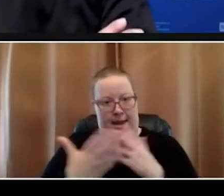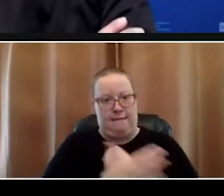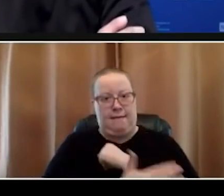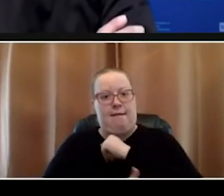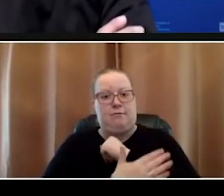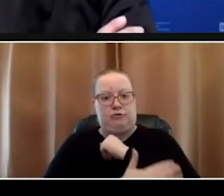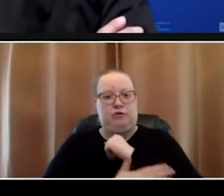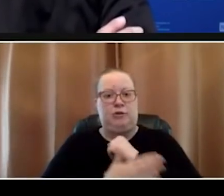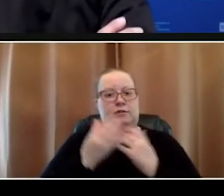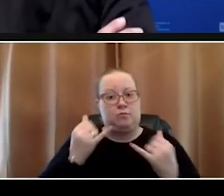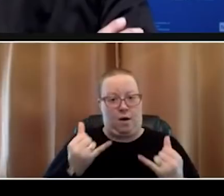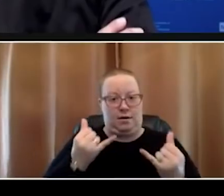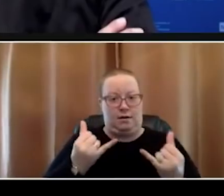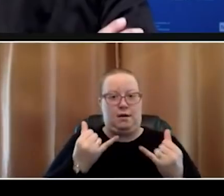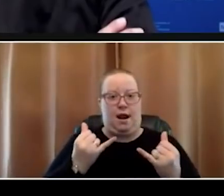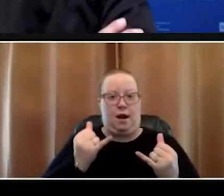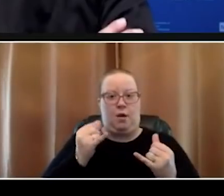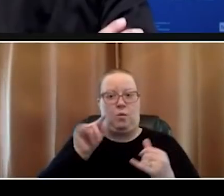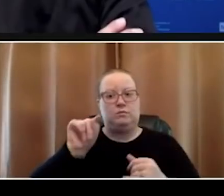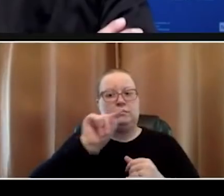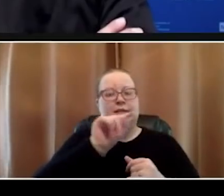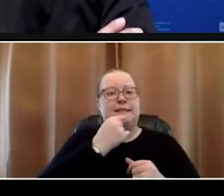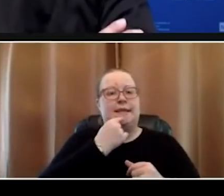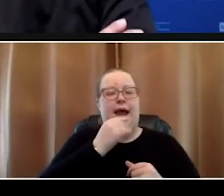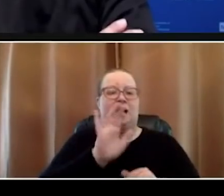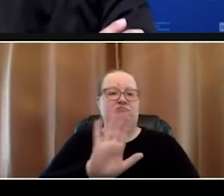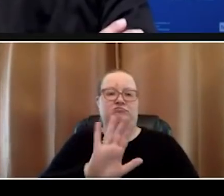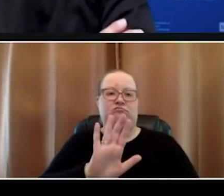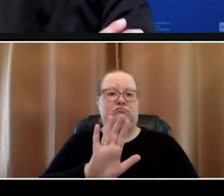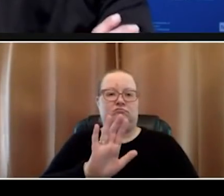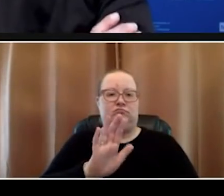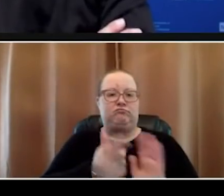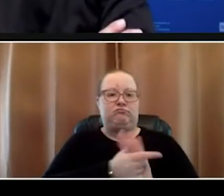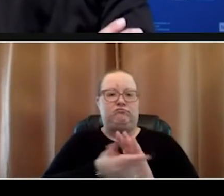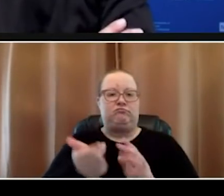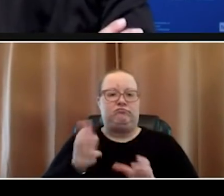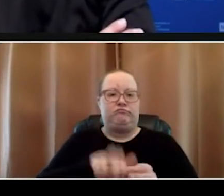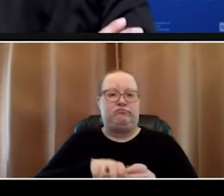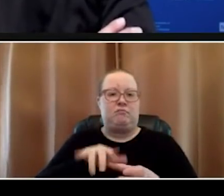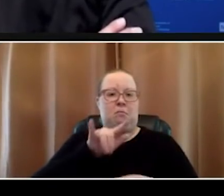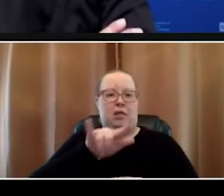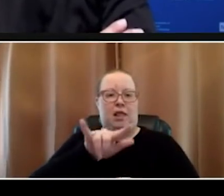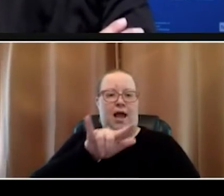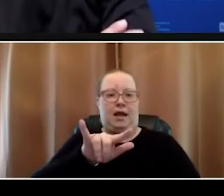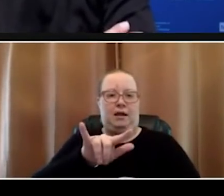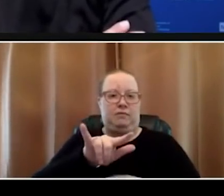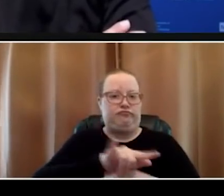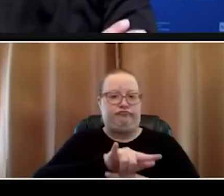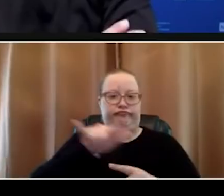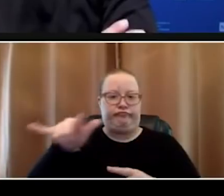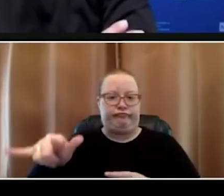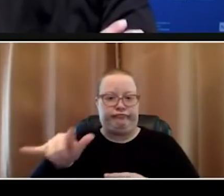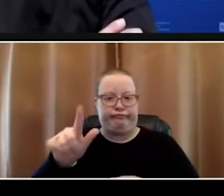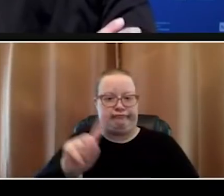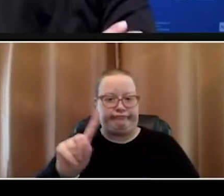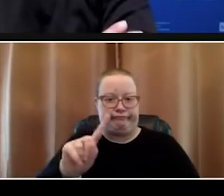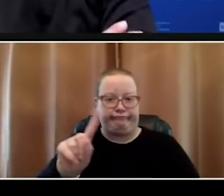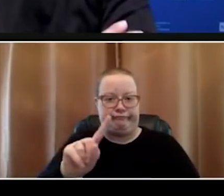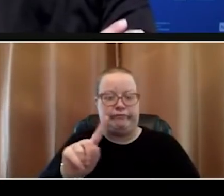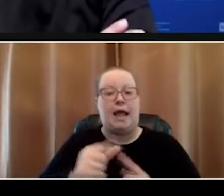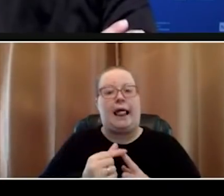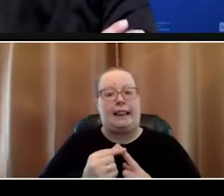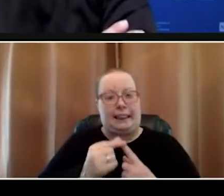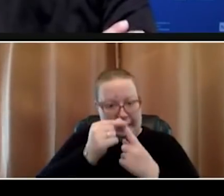now are saying you can't get on a plane to go from one destination to another unless you show